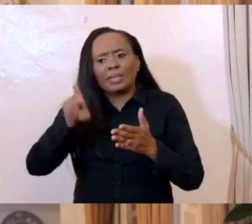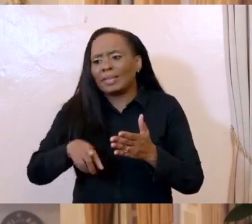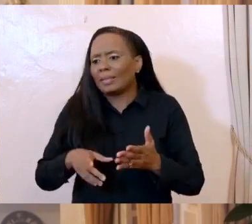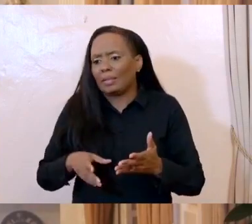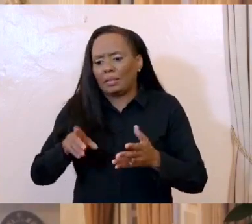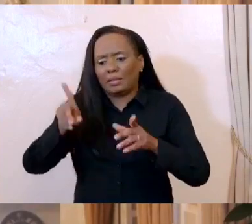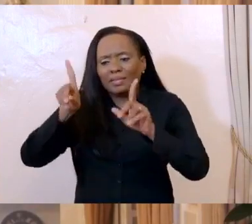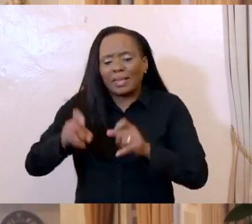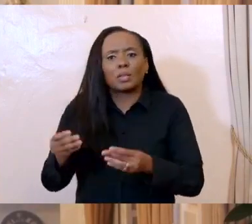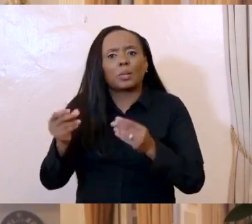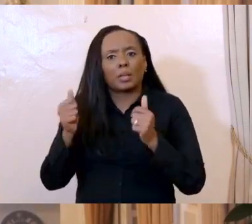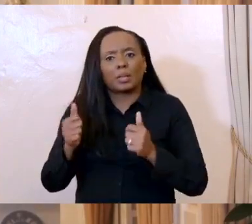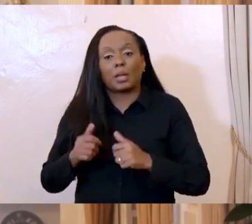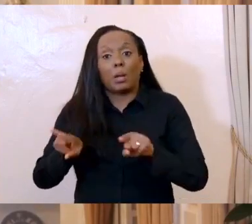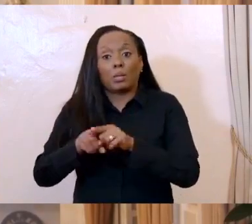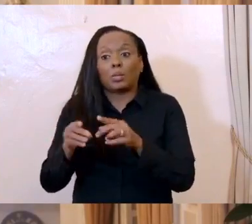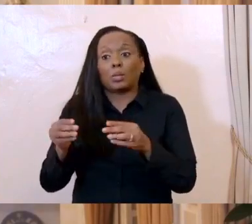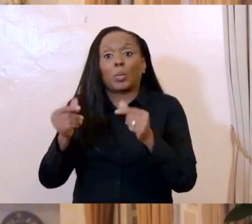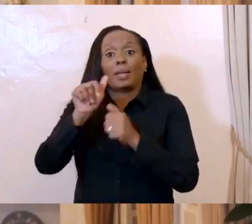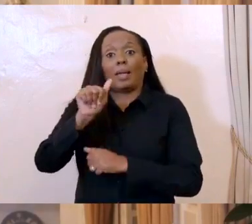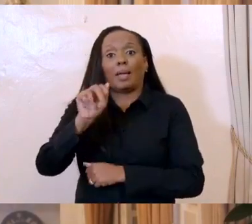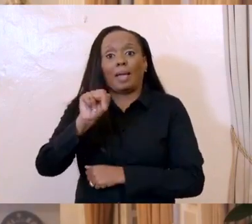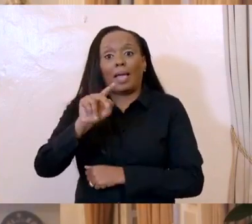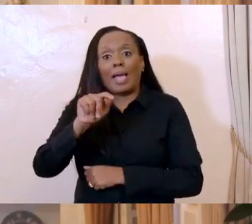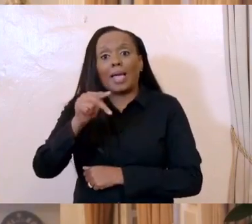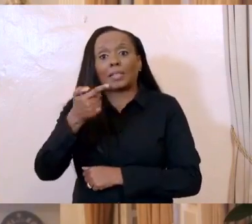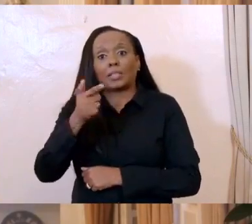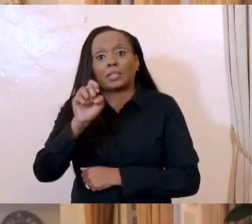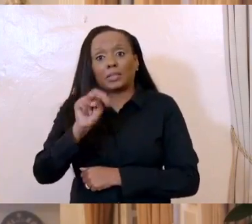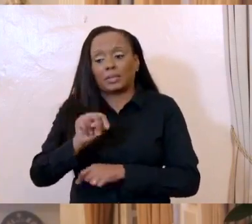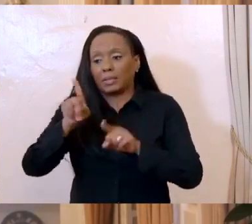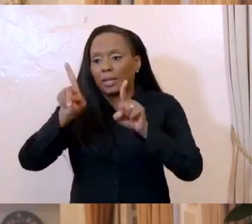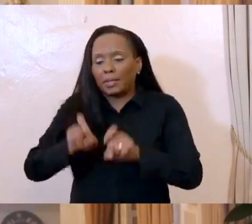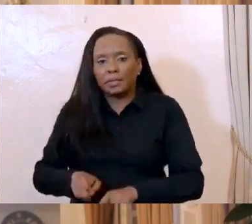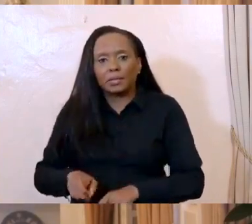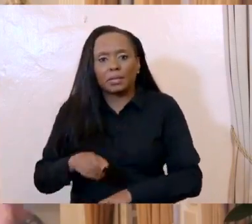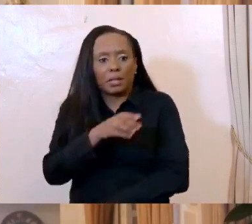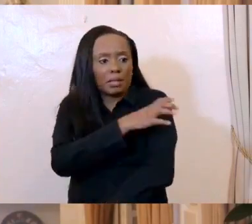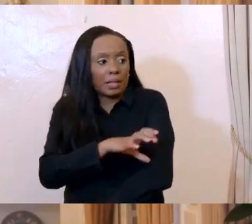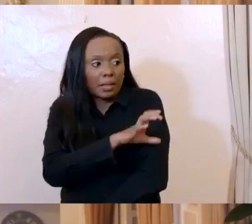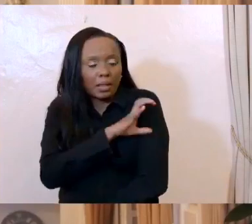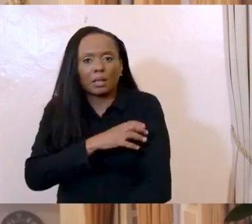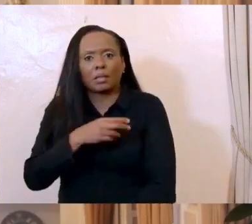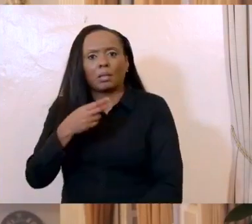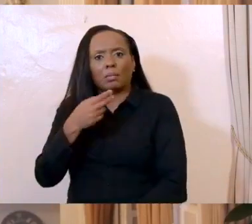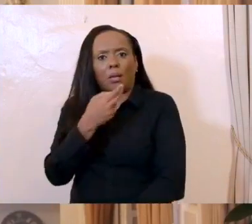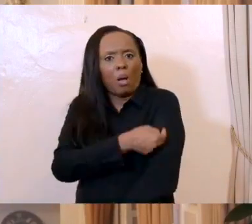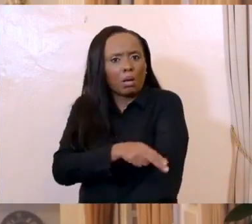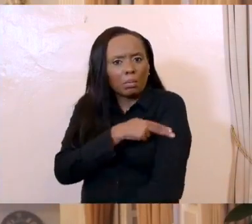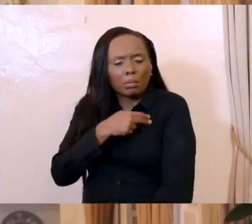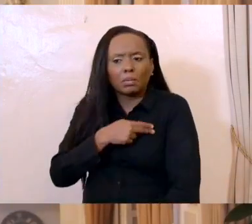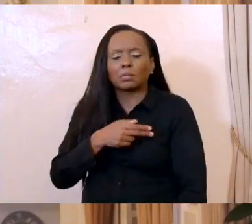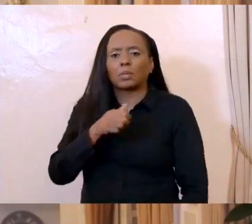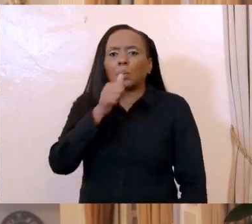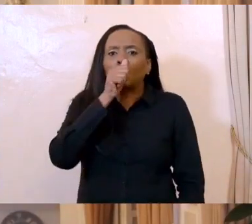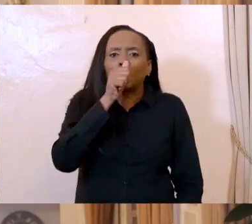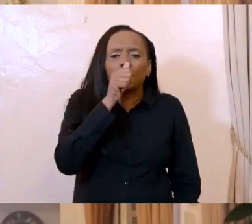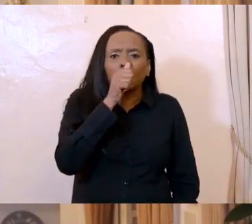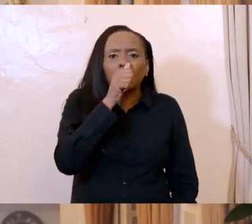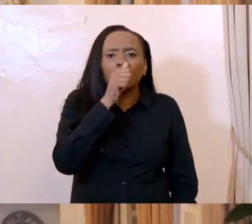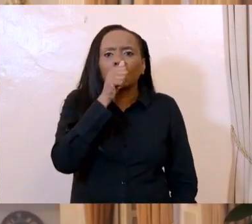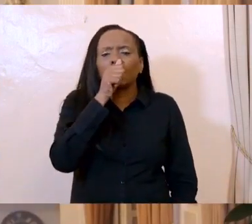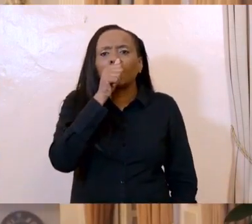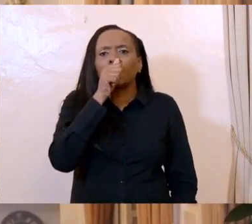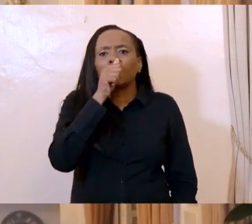for screening, not only in hospitals, not only in our clinics, but with even private sector entities as